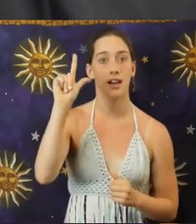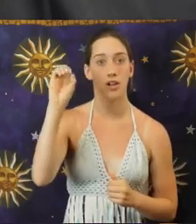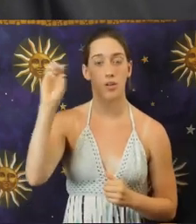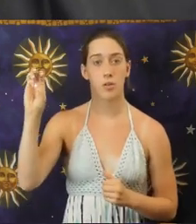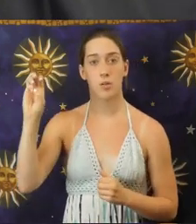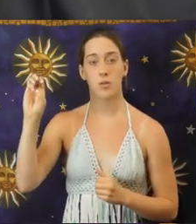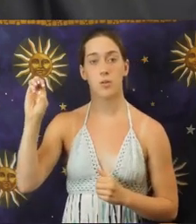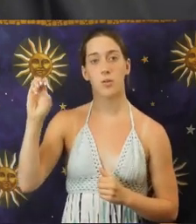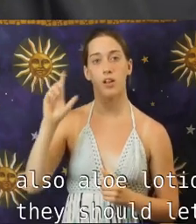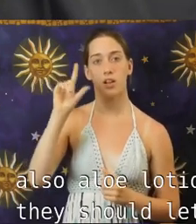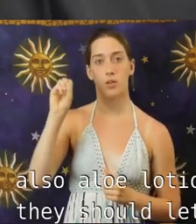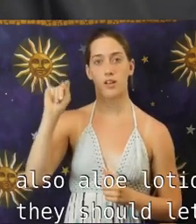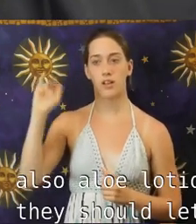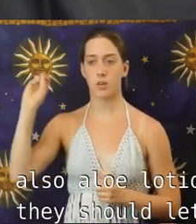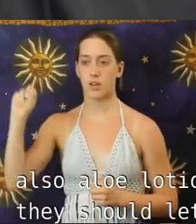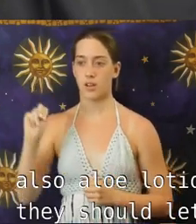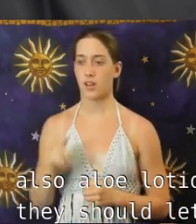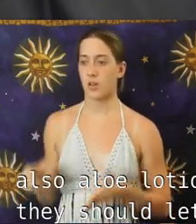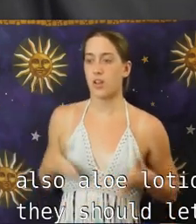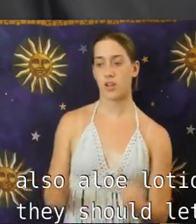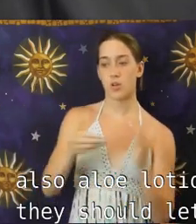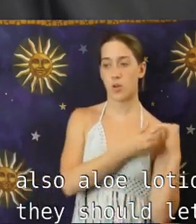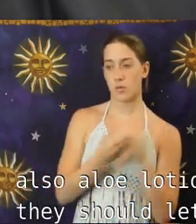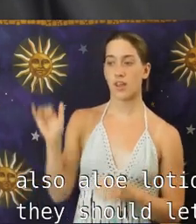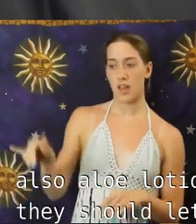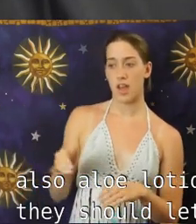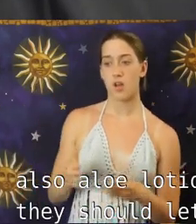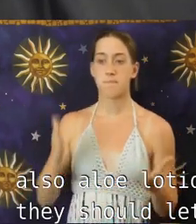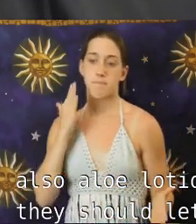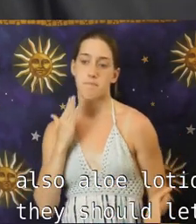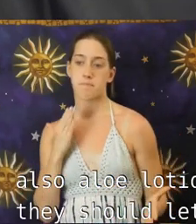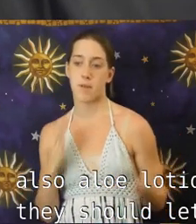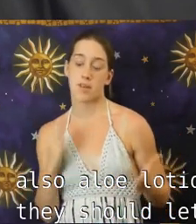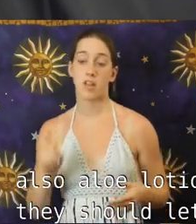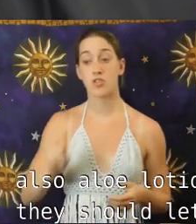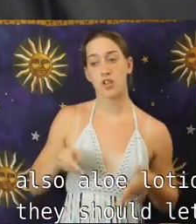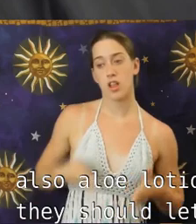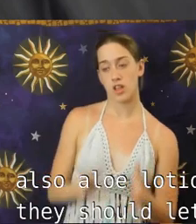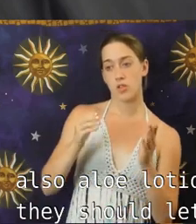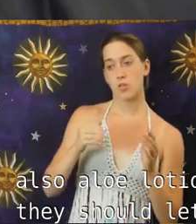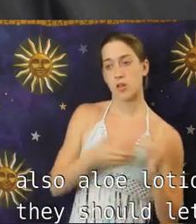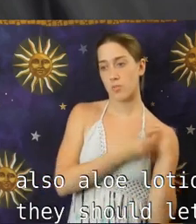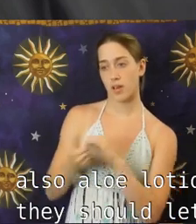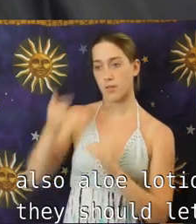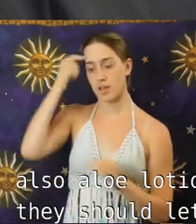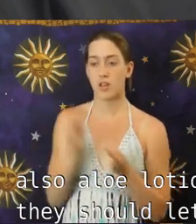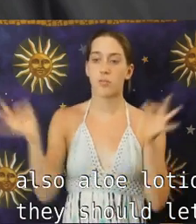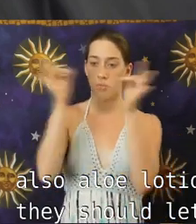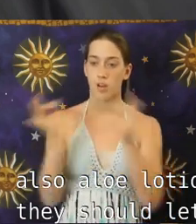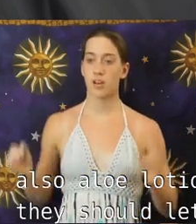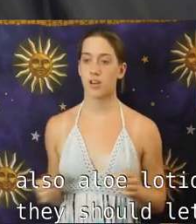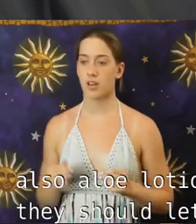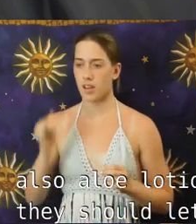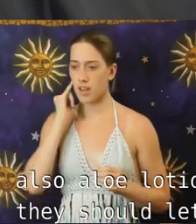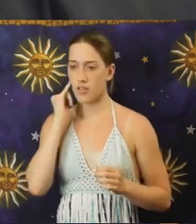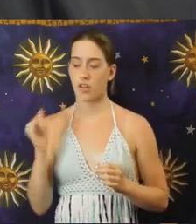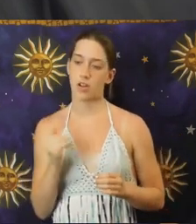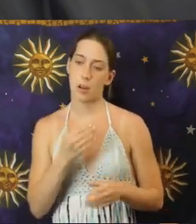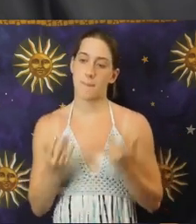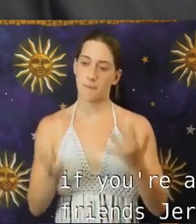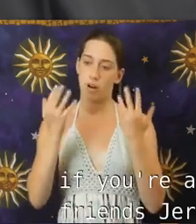fine. Also, aloe lotion. They will let you bring or at least they should let you bring that aloe lotion into the